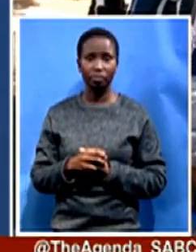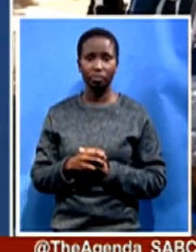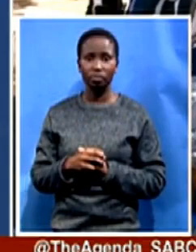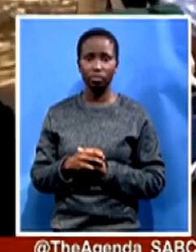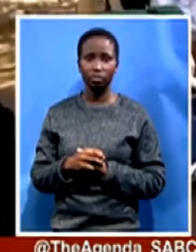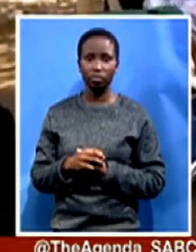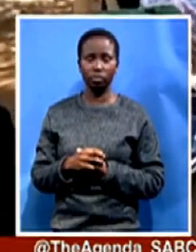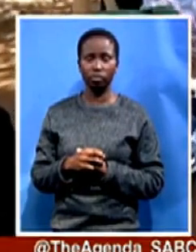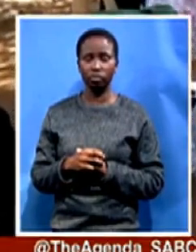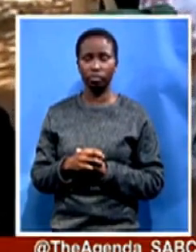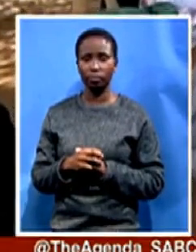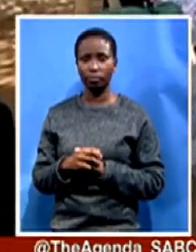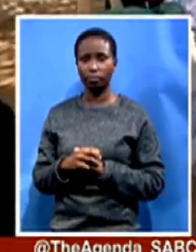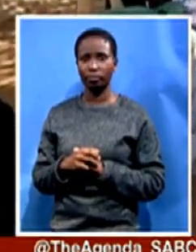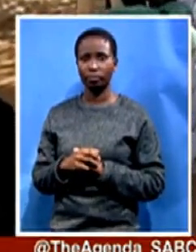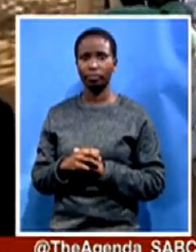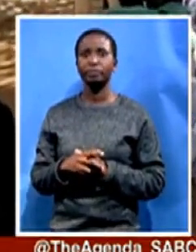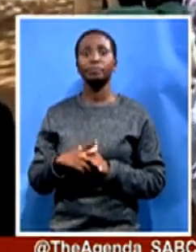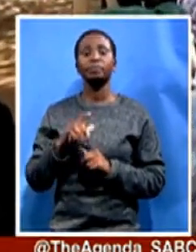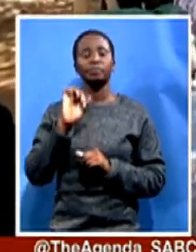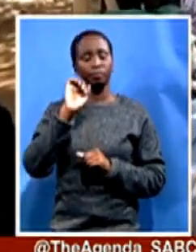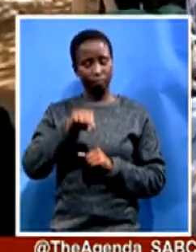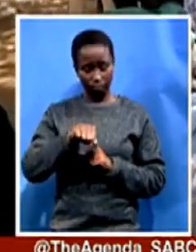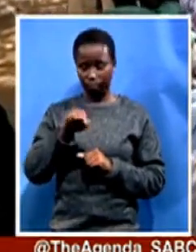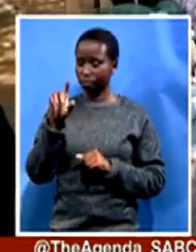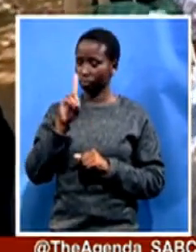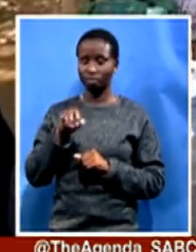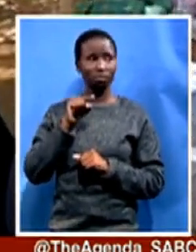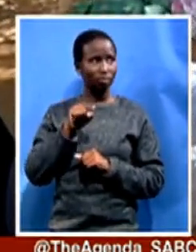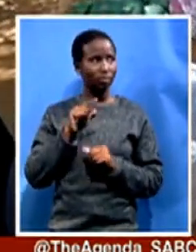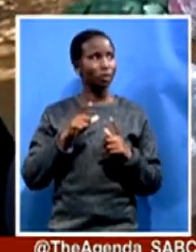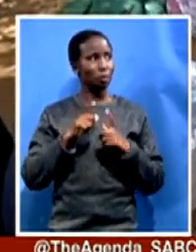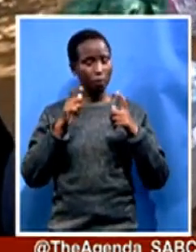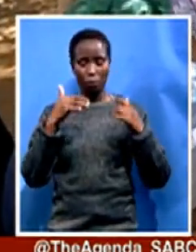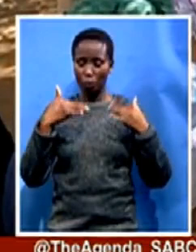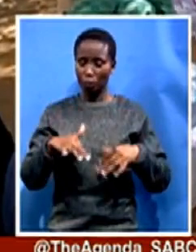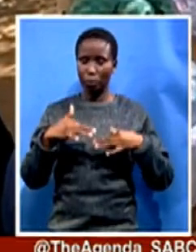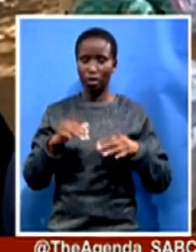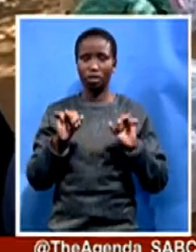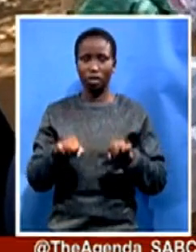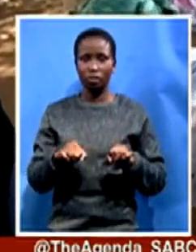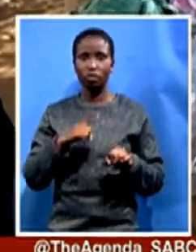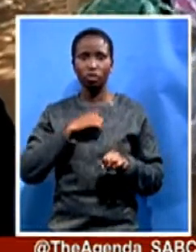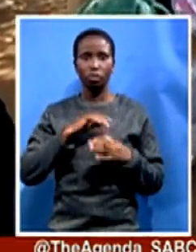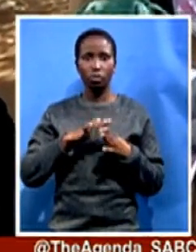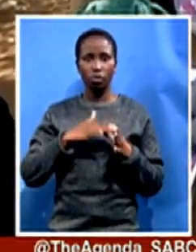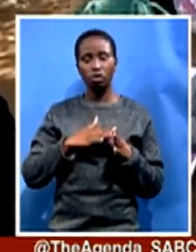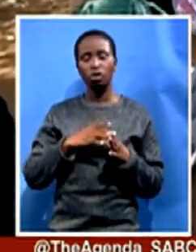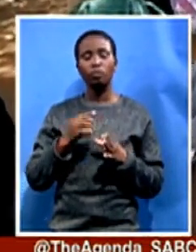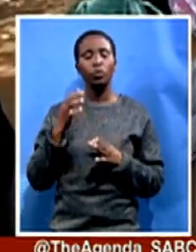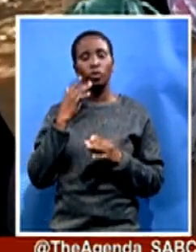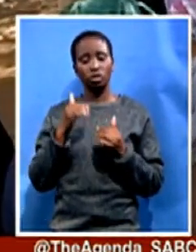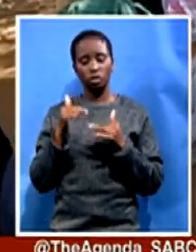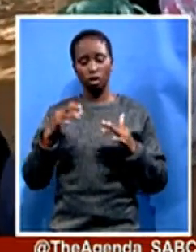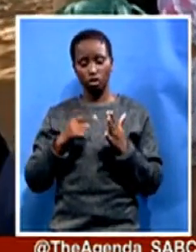Certainly, Desiree, it is quite a big delegation, and throughout the week, since the beginning of the week actually, we have seen quite a number of people making